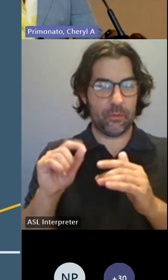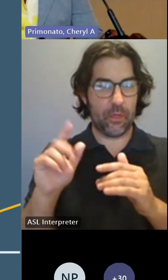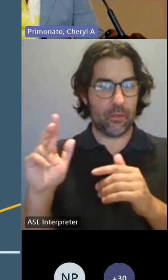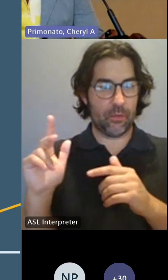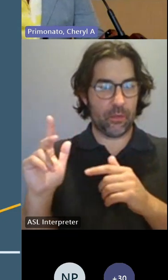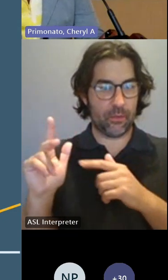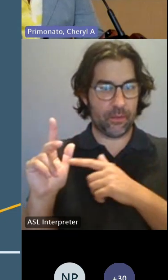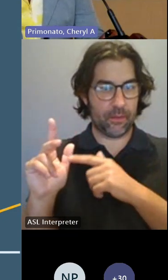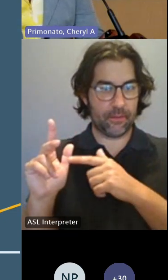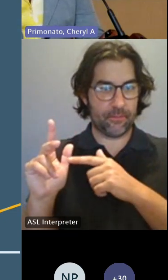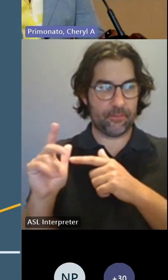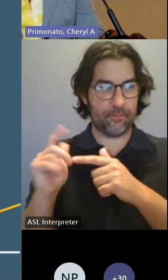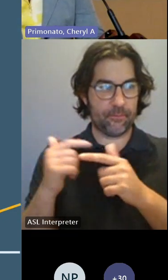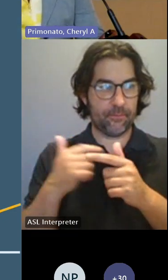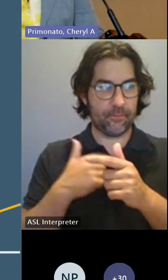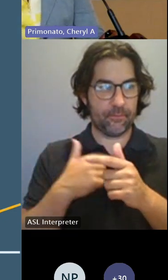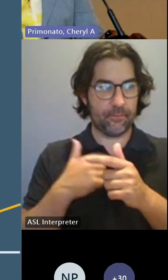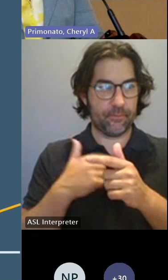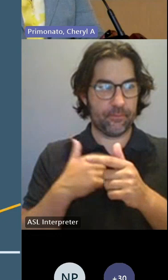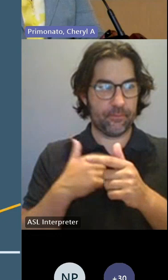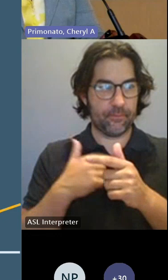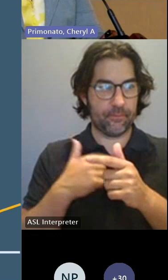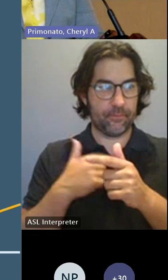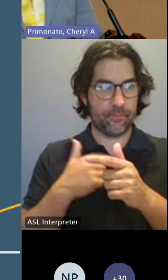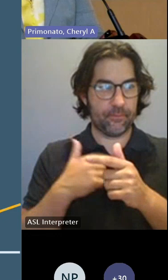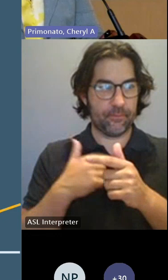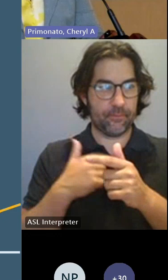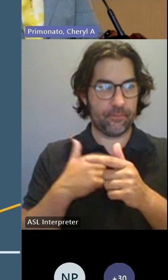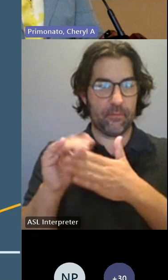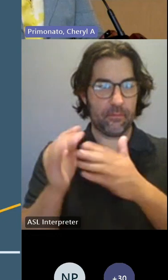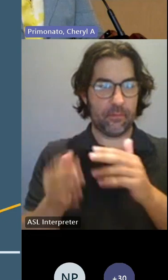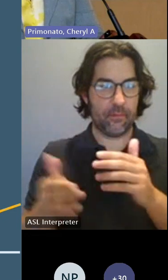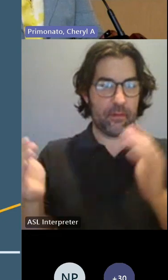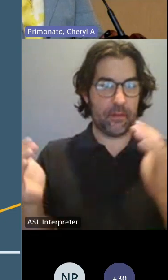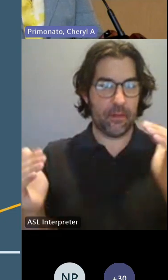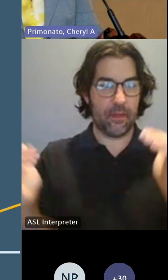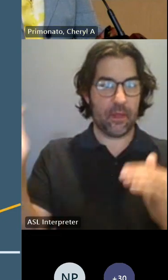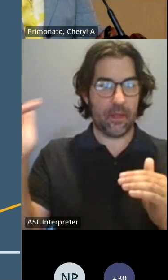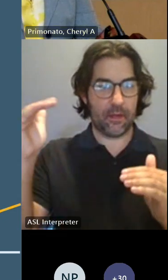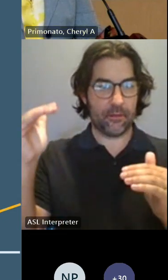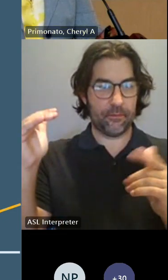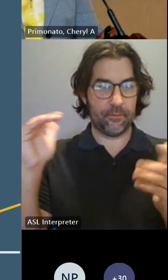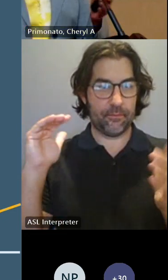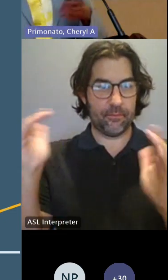2023, we're $7.8 million higher than